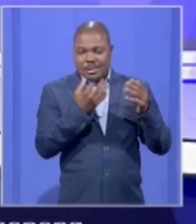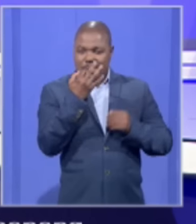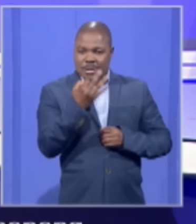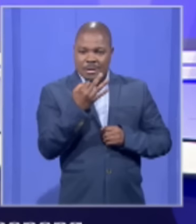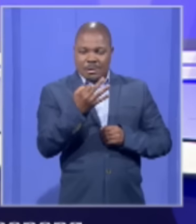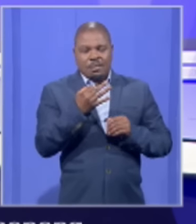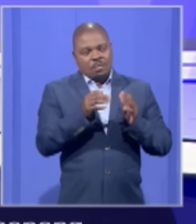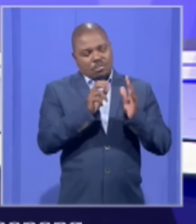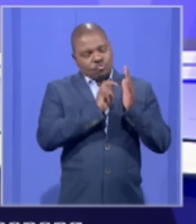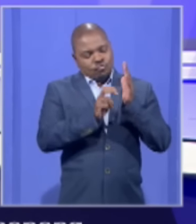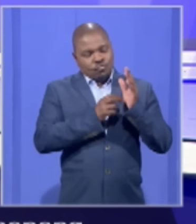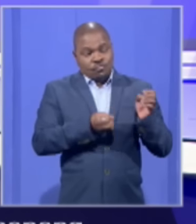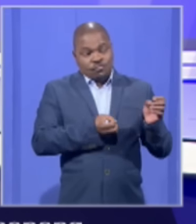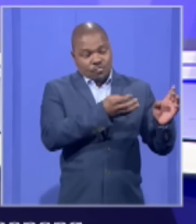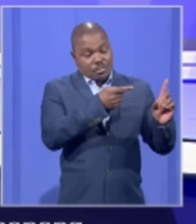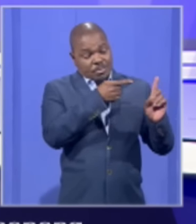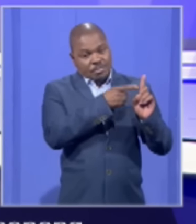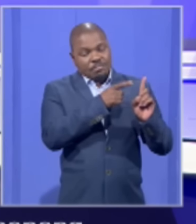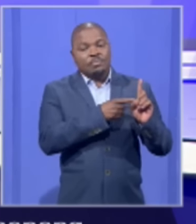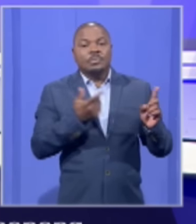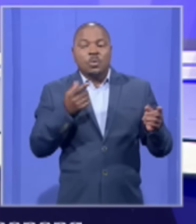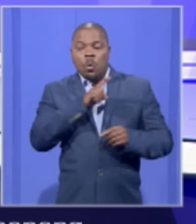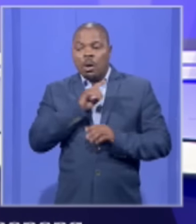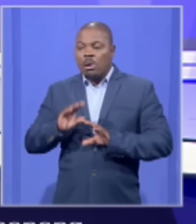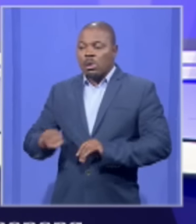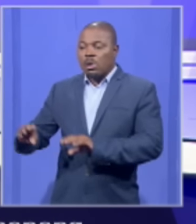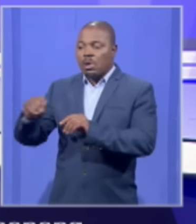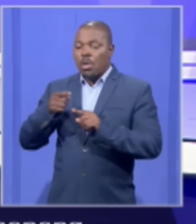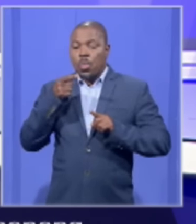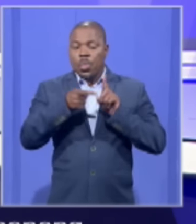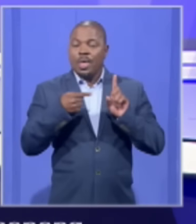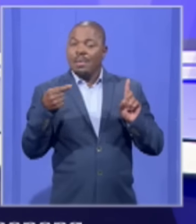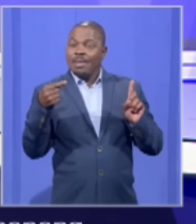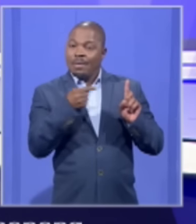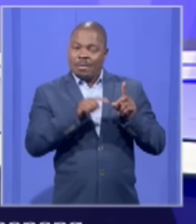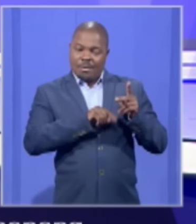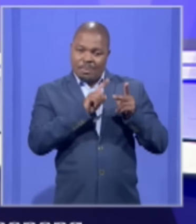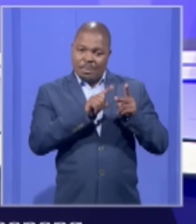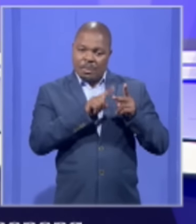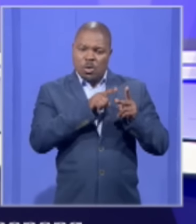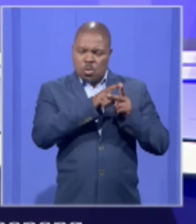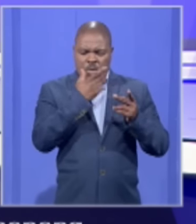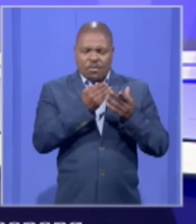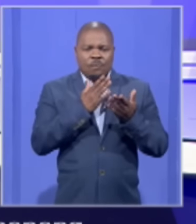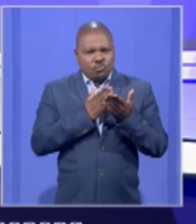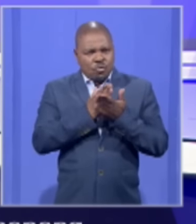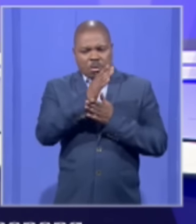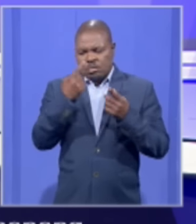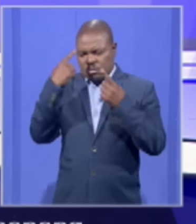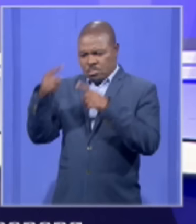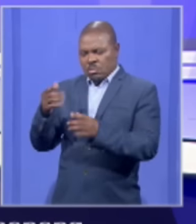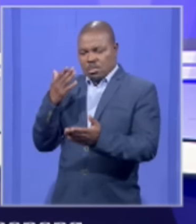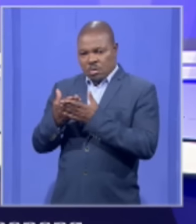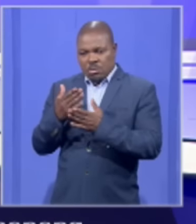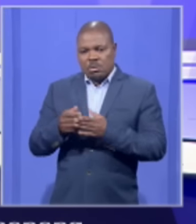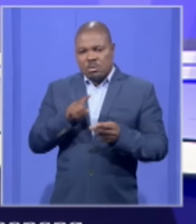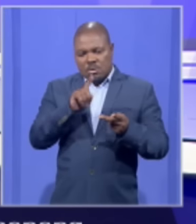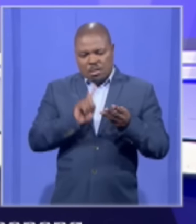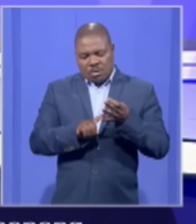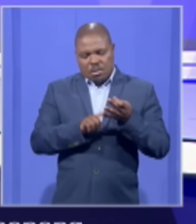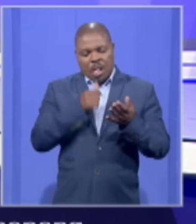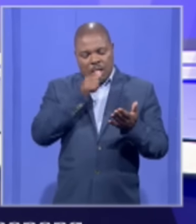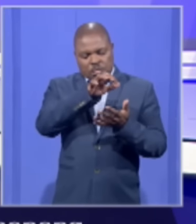e o itsise Mogotsi ka ga dipego tse di dirilweng kgatlhano nae le gore o na le tshwanelo ya go reediwa mme a tlamele ka lekwalo la maikano